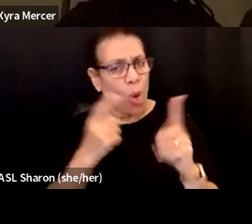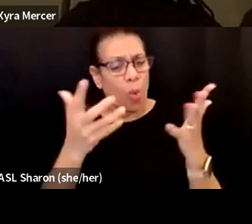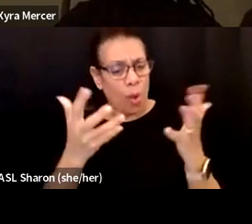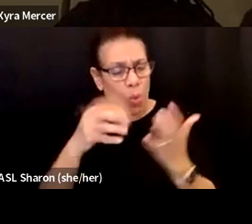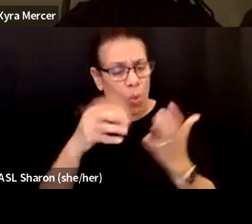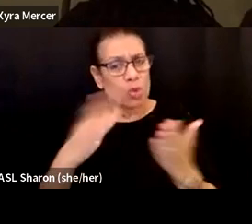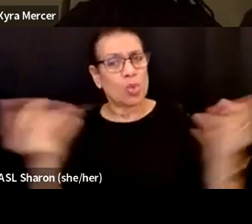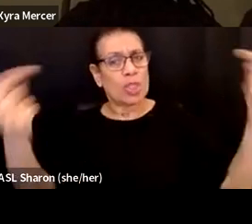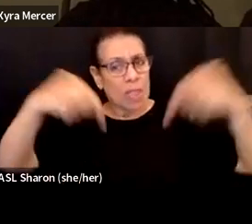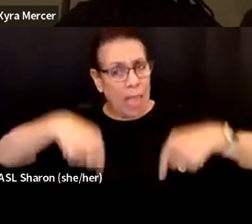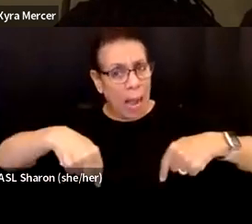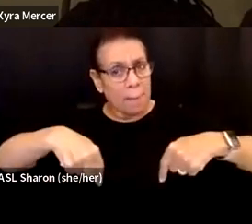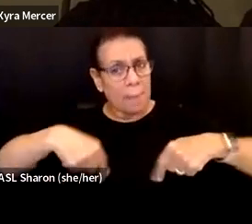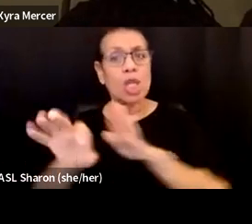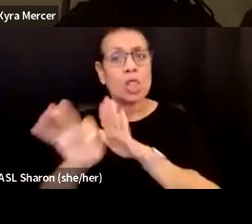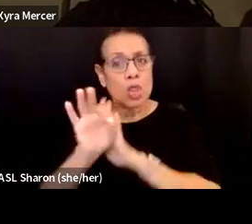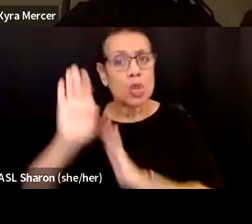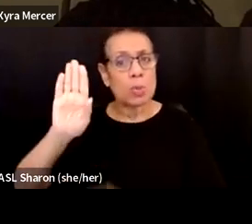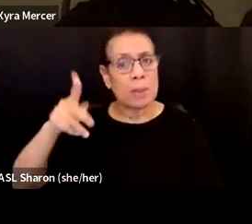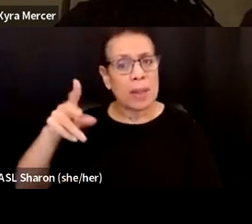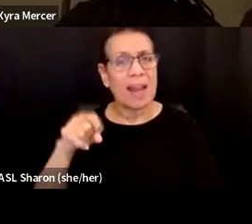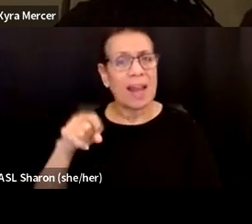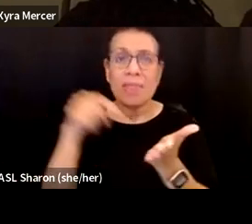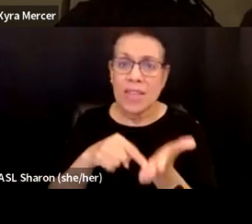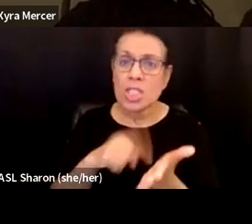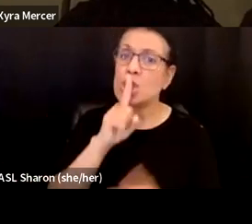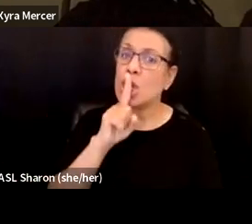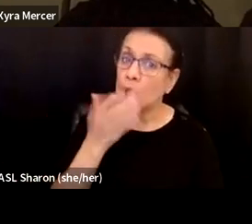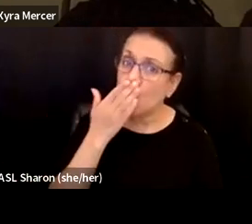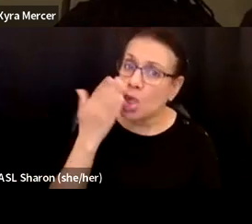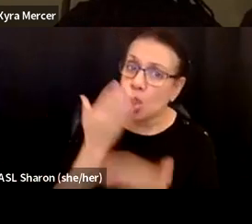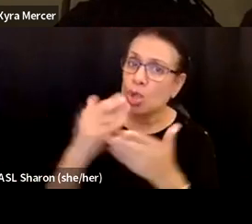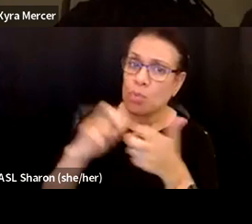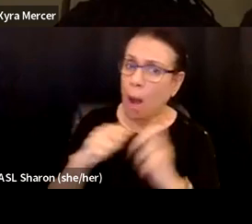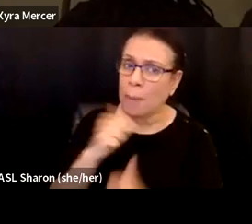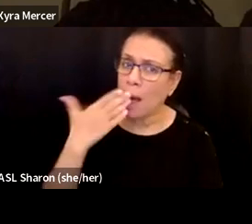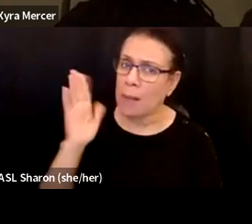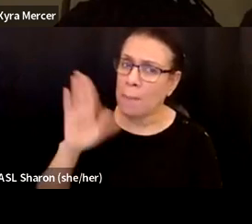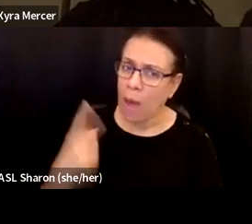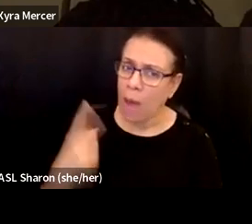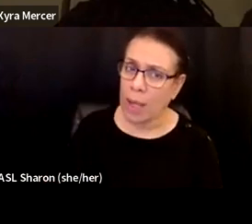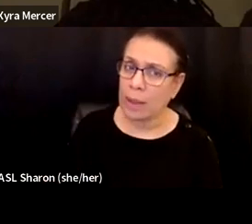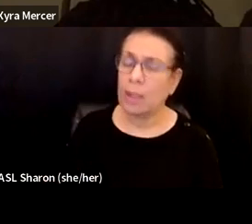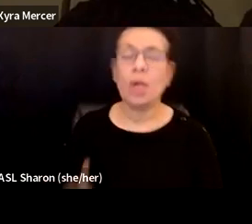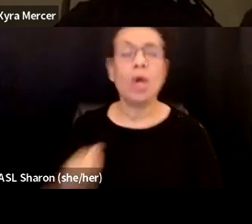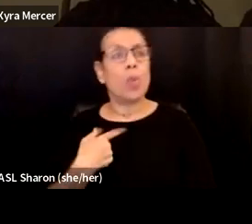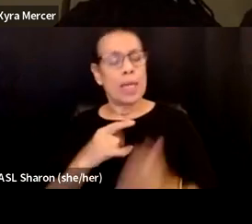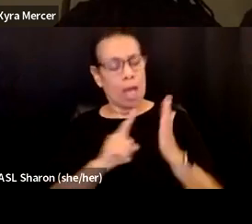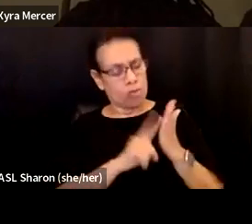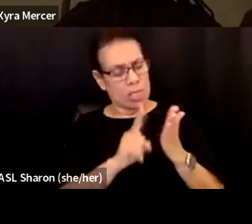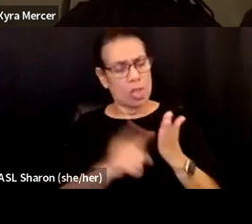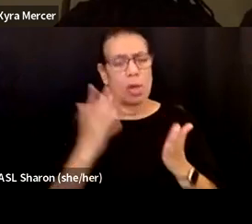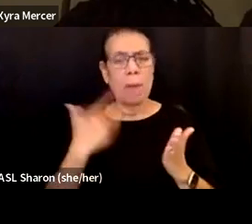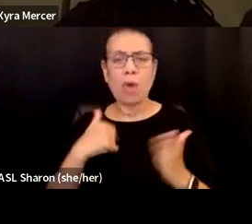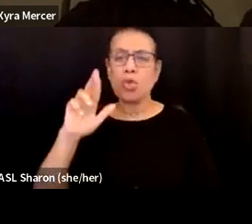bps and to choose bps isn't this a good problem to have while we are pursuing our own research on the racial